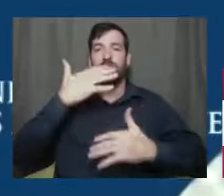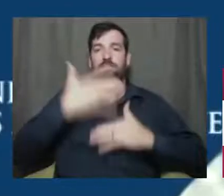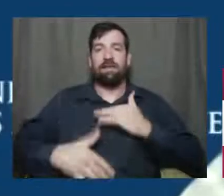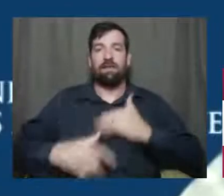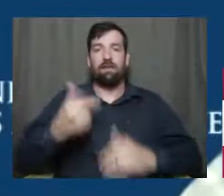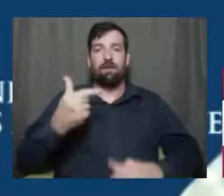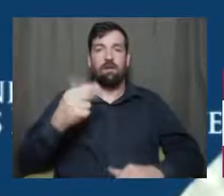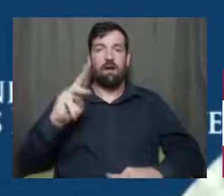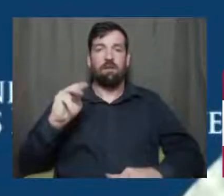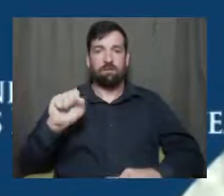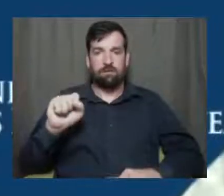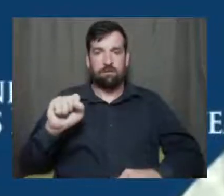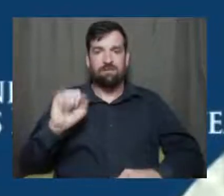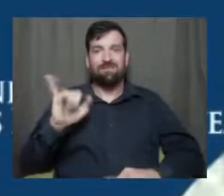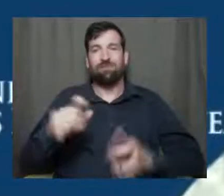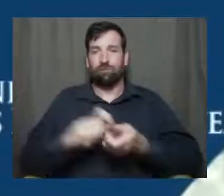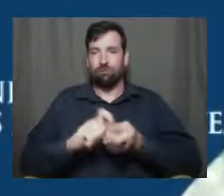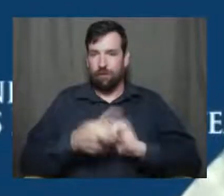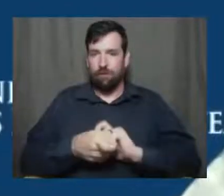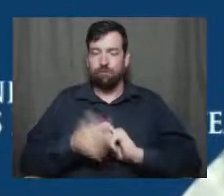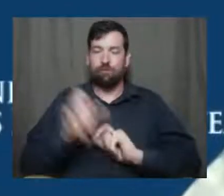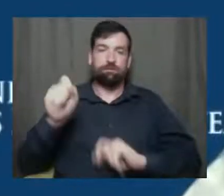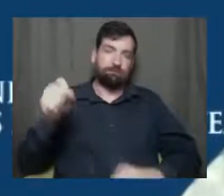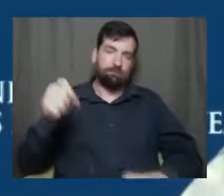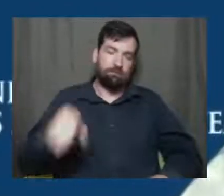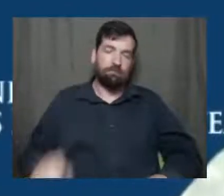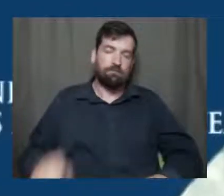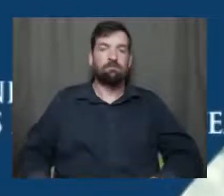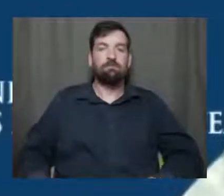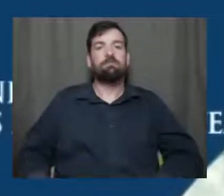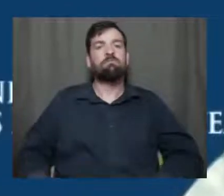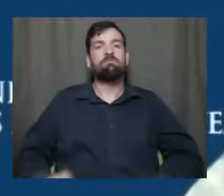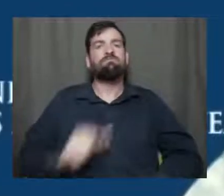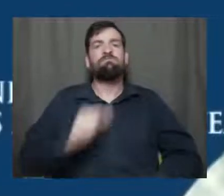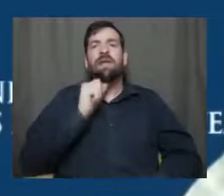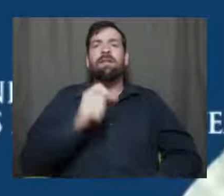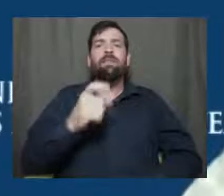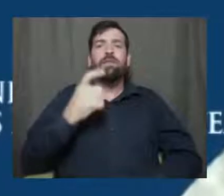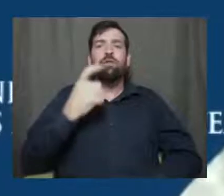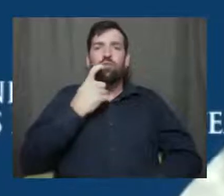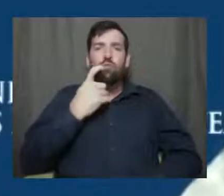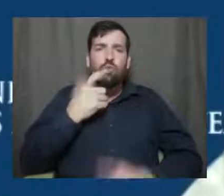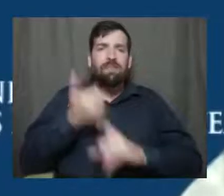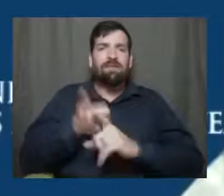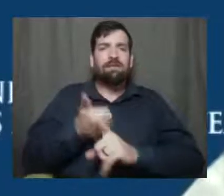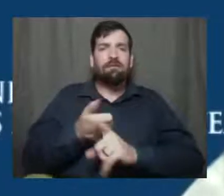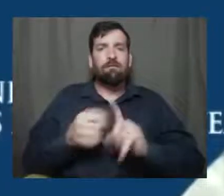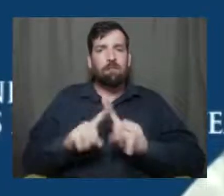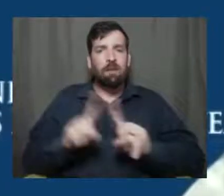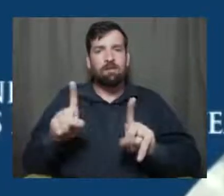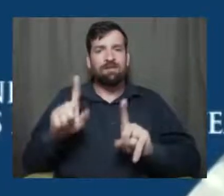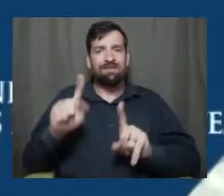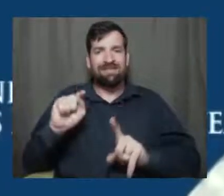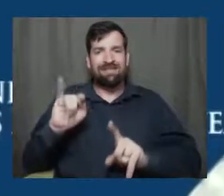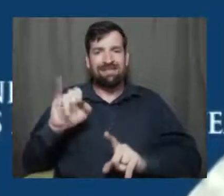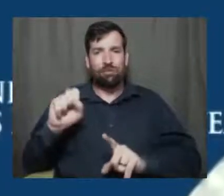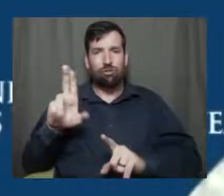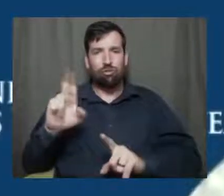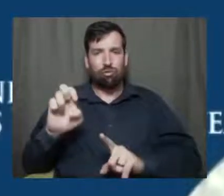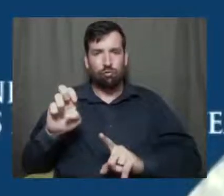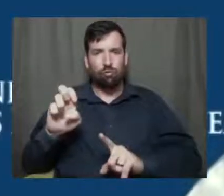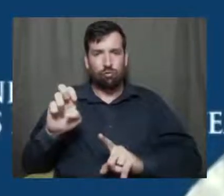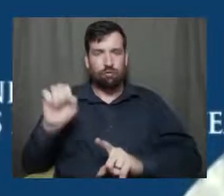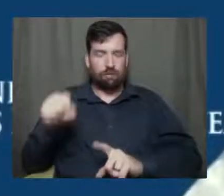is a change on their environment. It's not the tooth per se, but the whole tissues around the teeth.